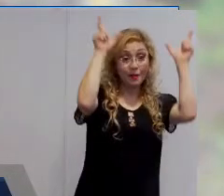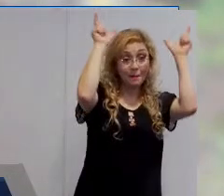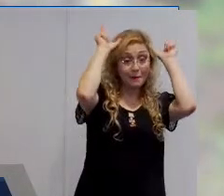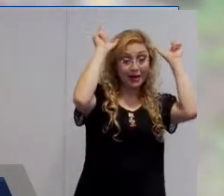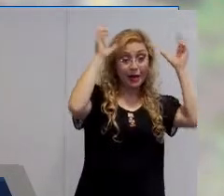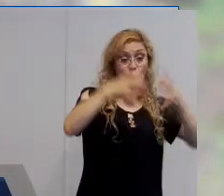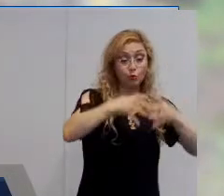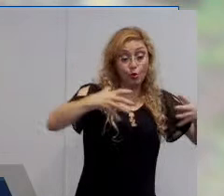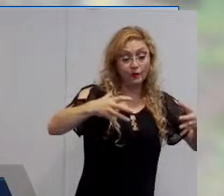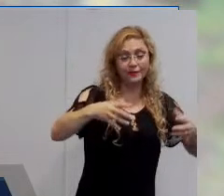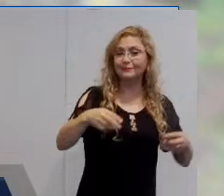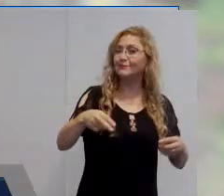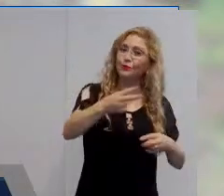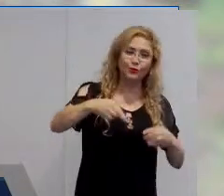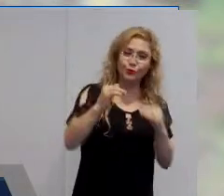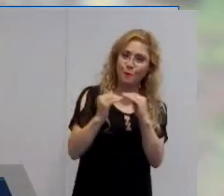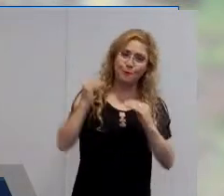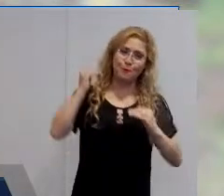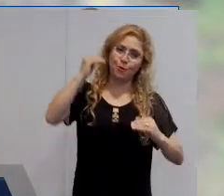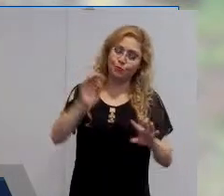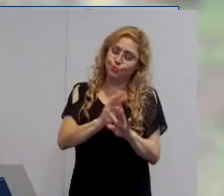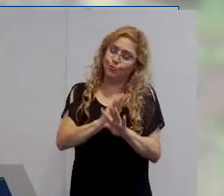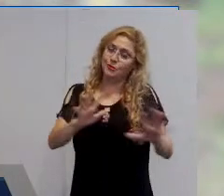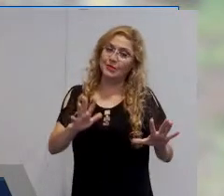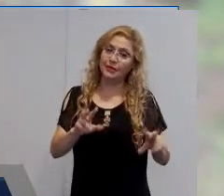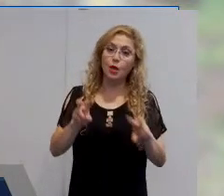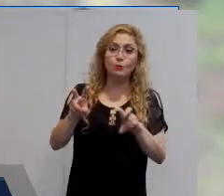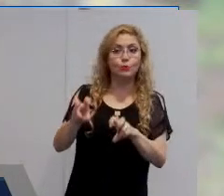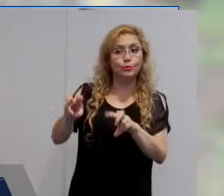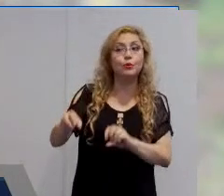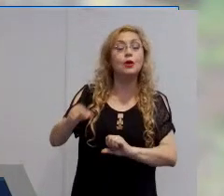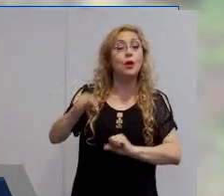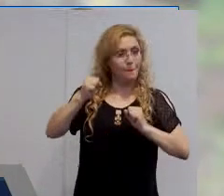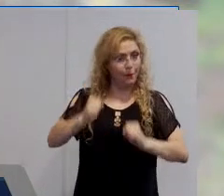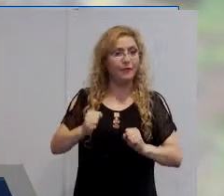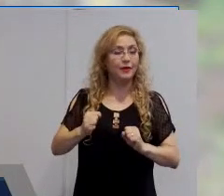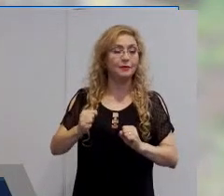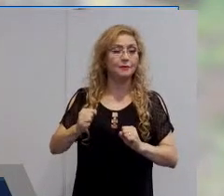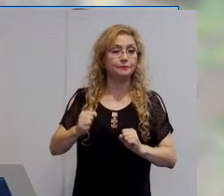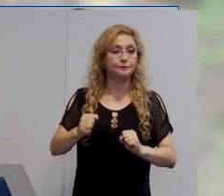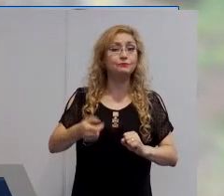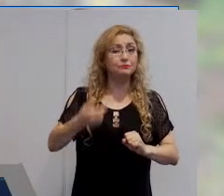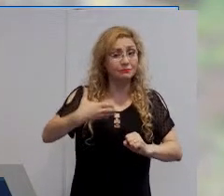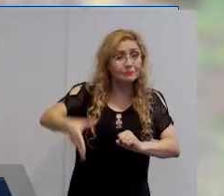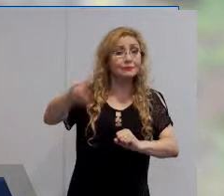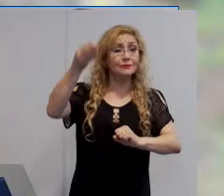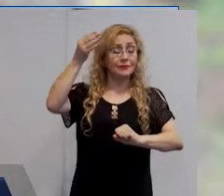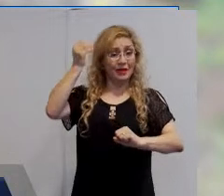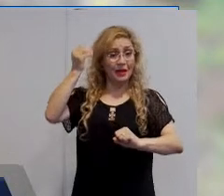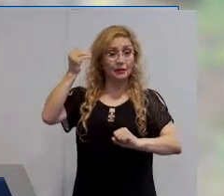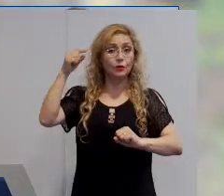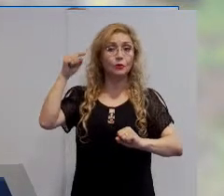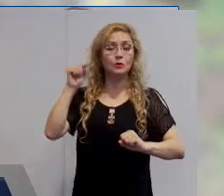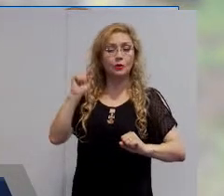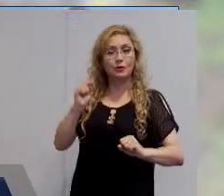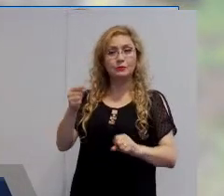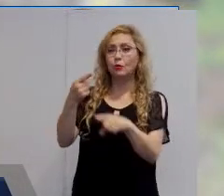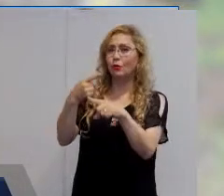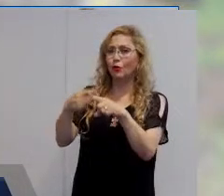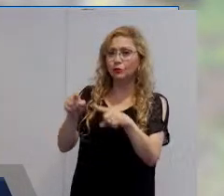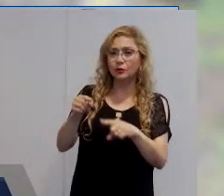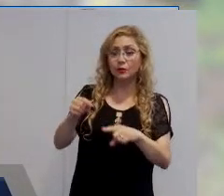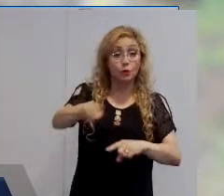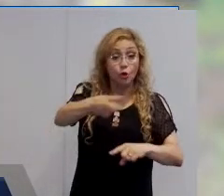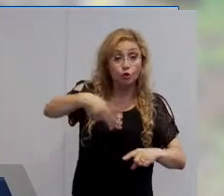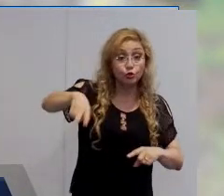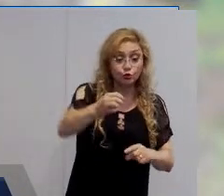And we will overcome this crisis. Agriculture, farming is resilient. I learned this